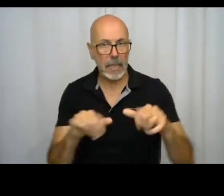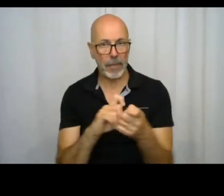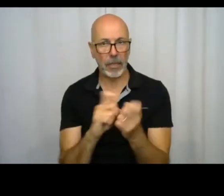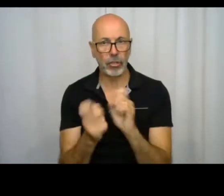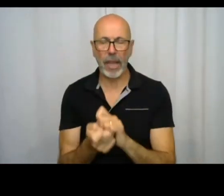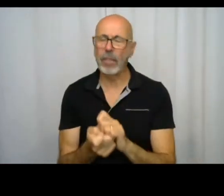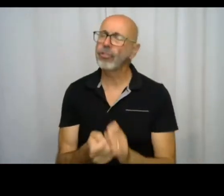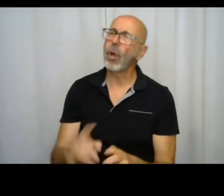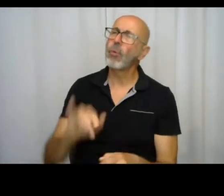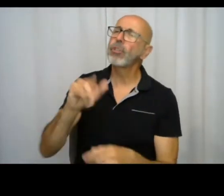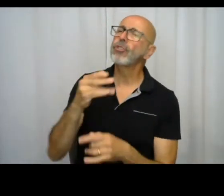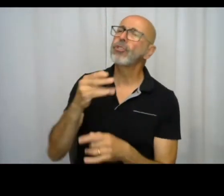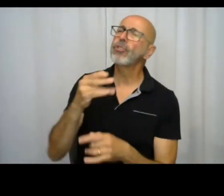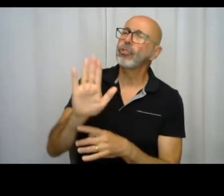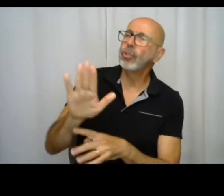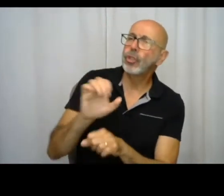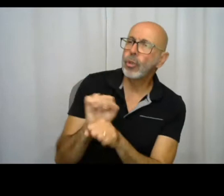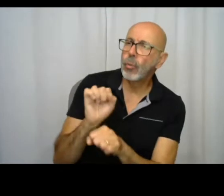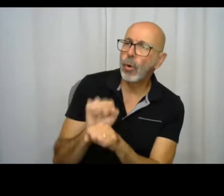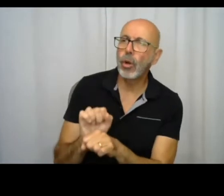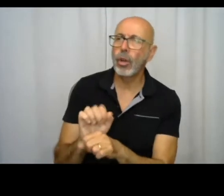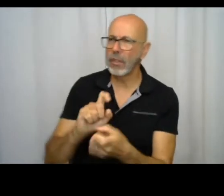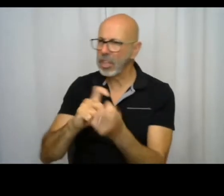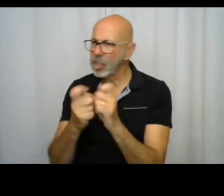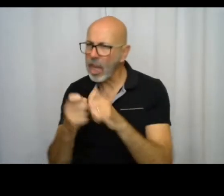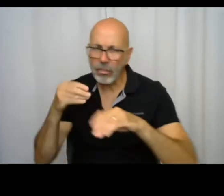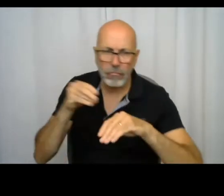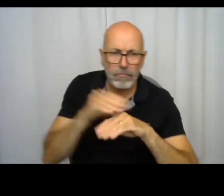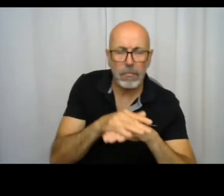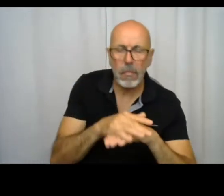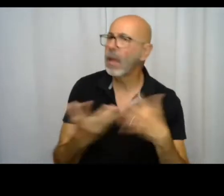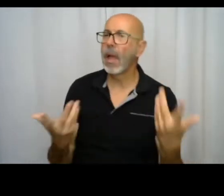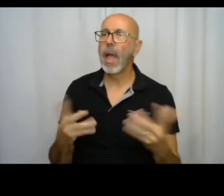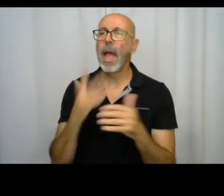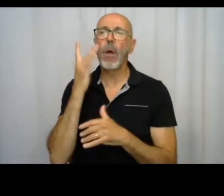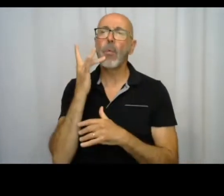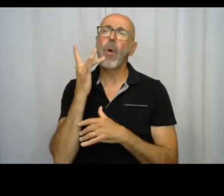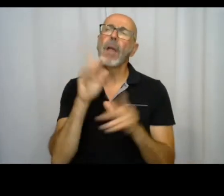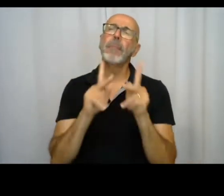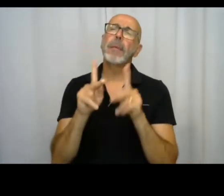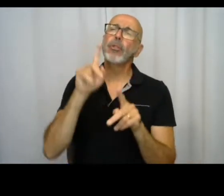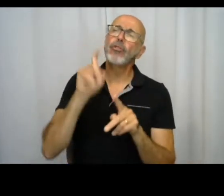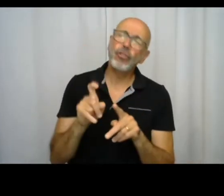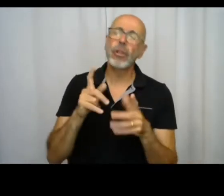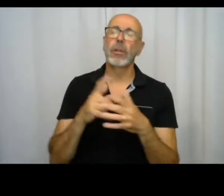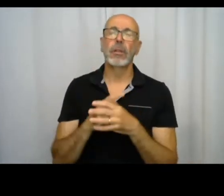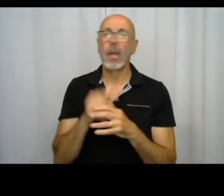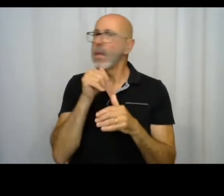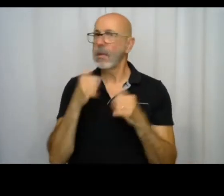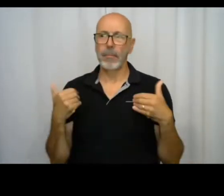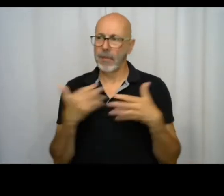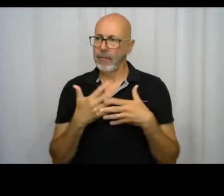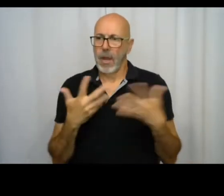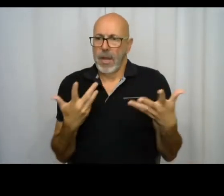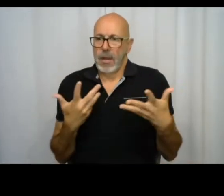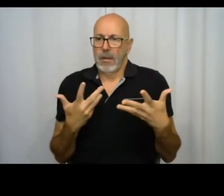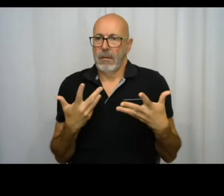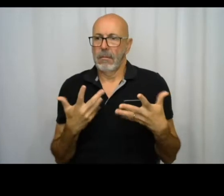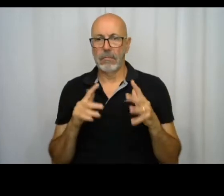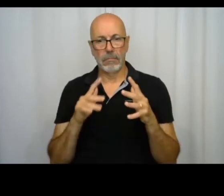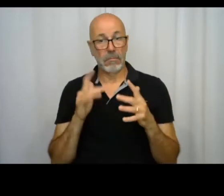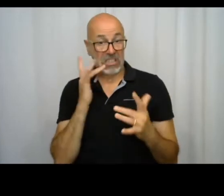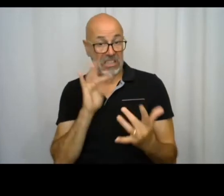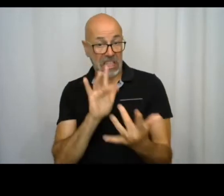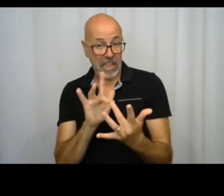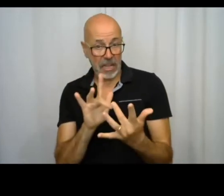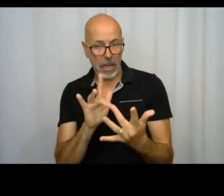work you've done, the change you've affected the states, and why people should not be afraid to log into a link,